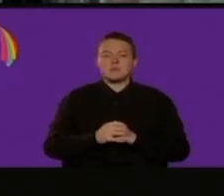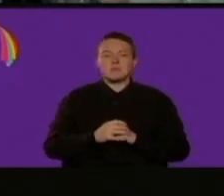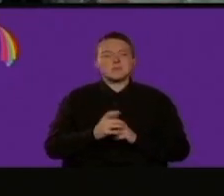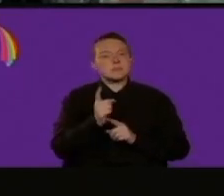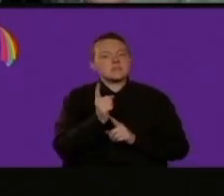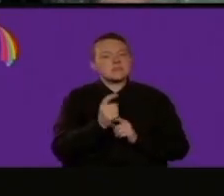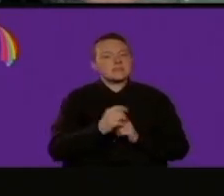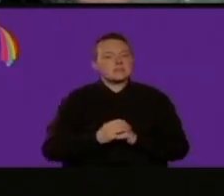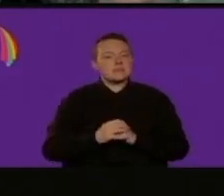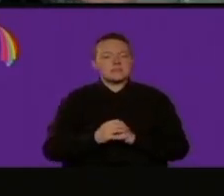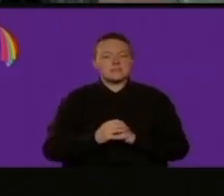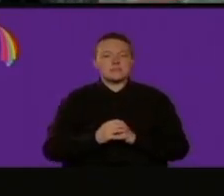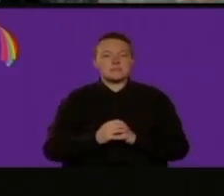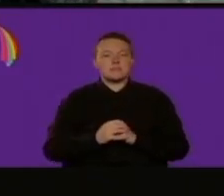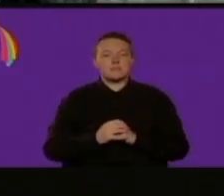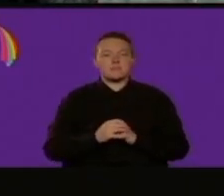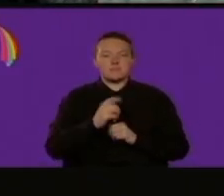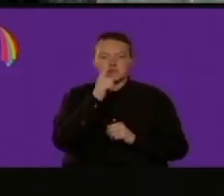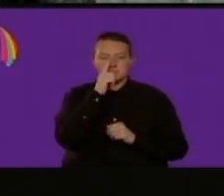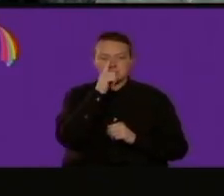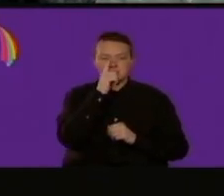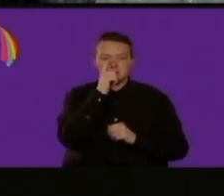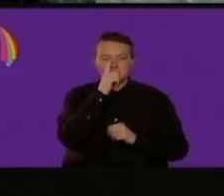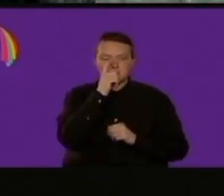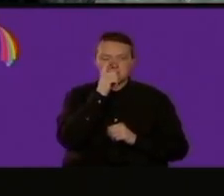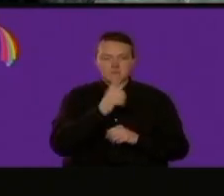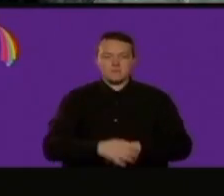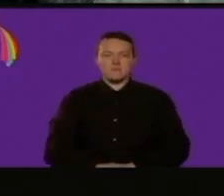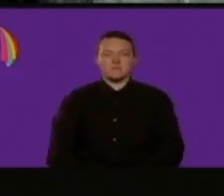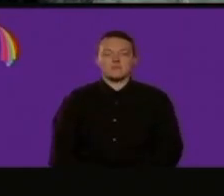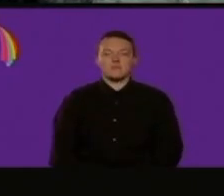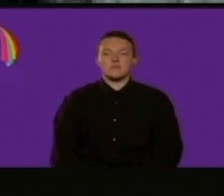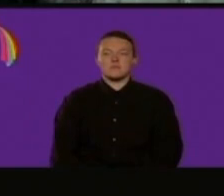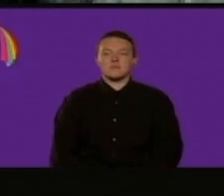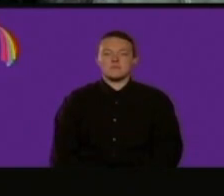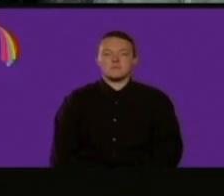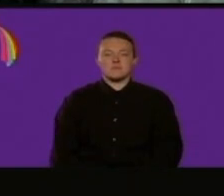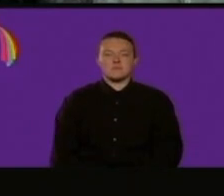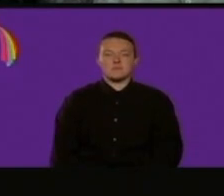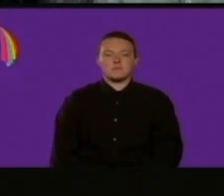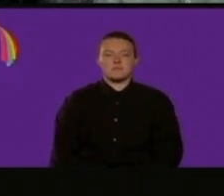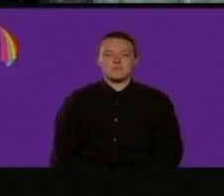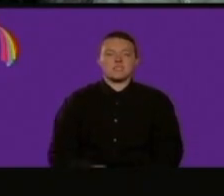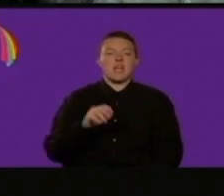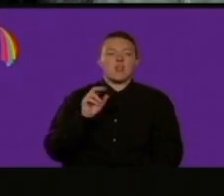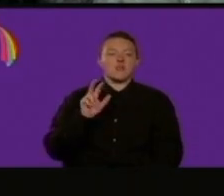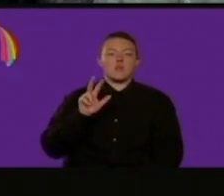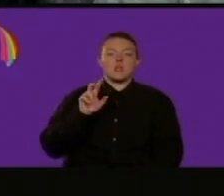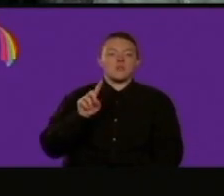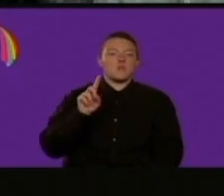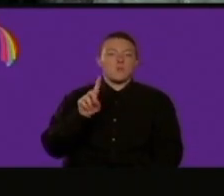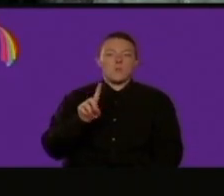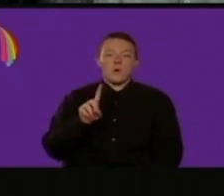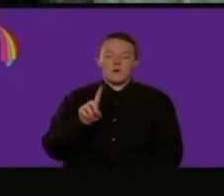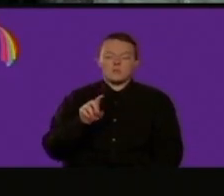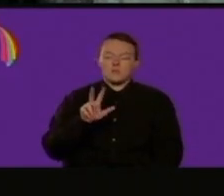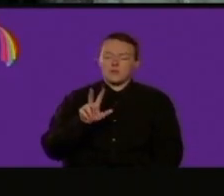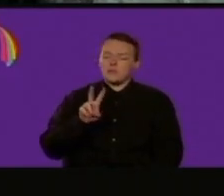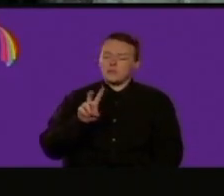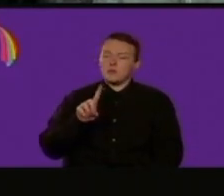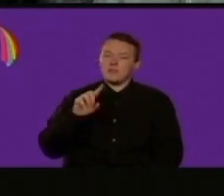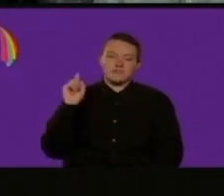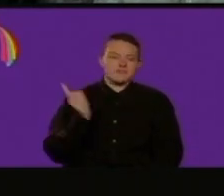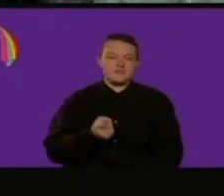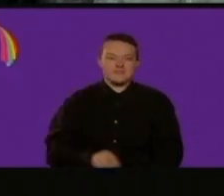Es muy chistoso. Es como una... He's very funny. It's like a horror